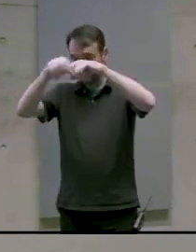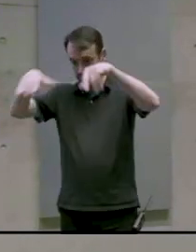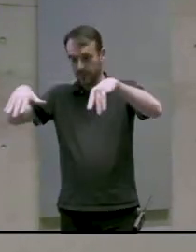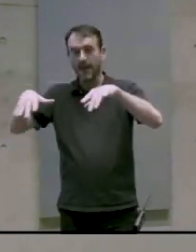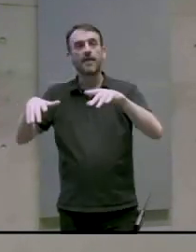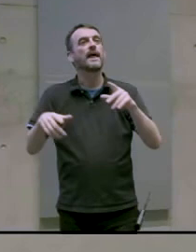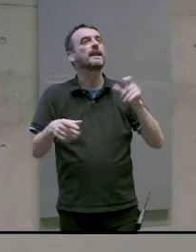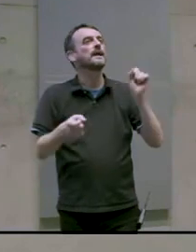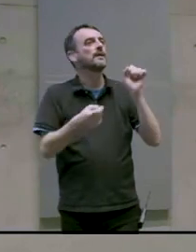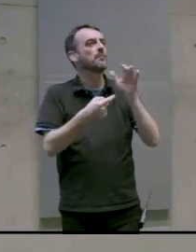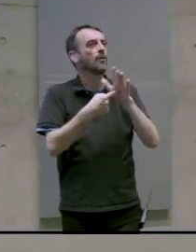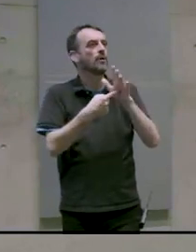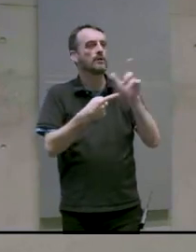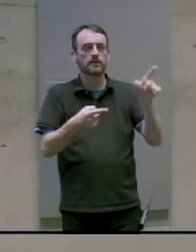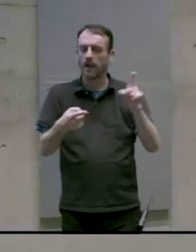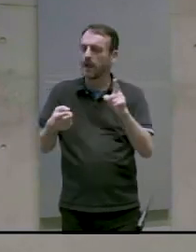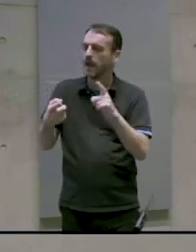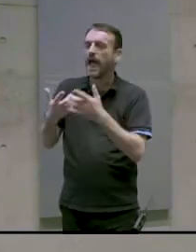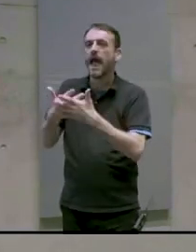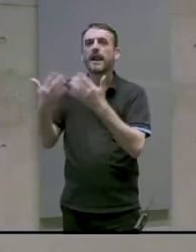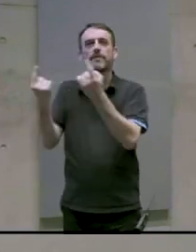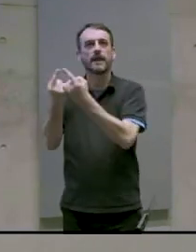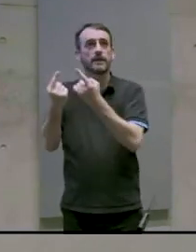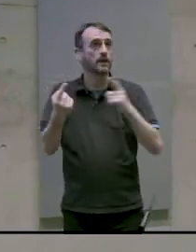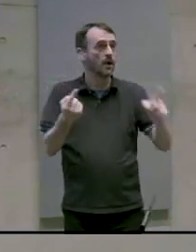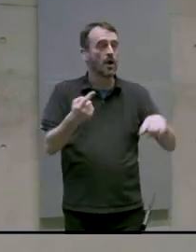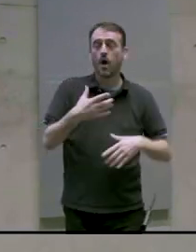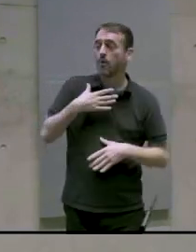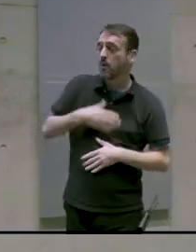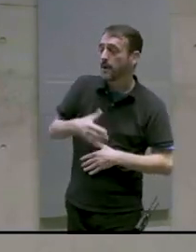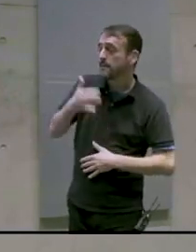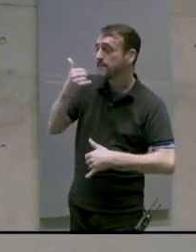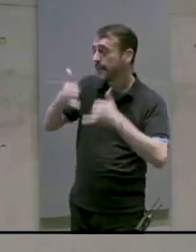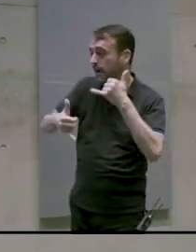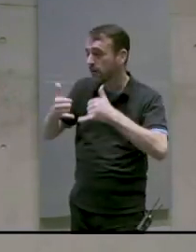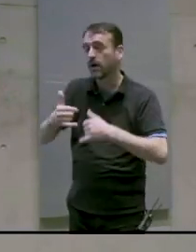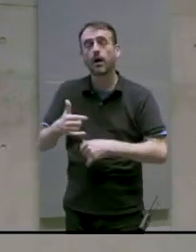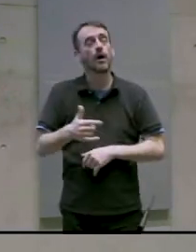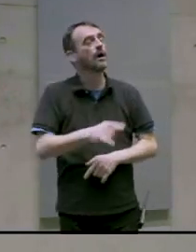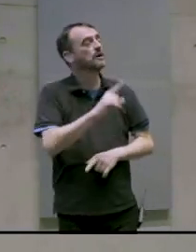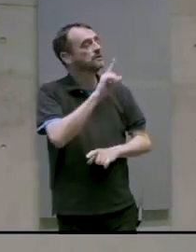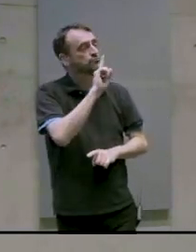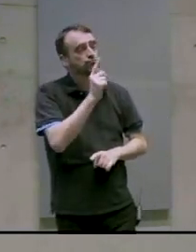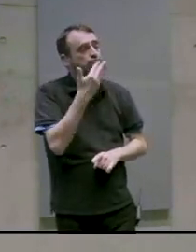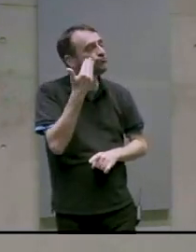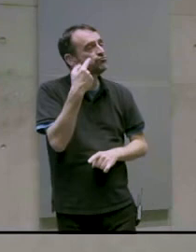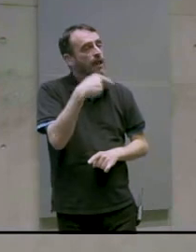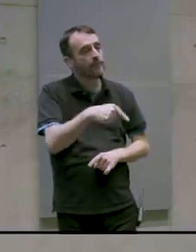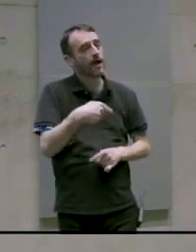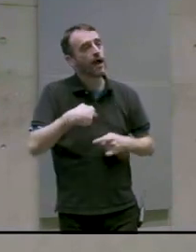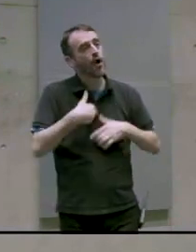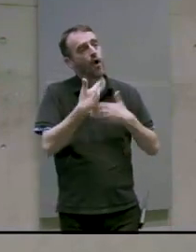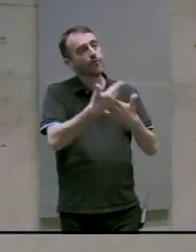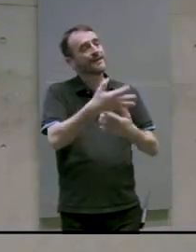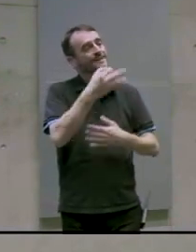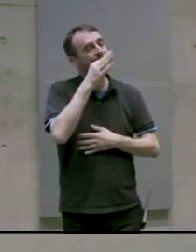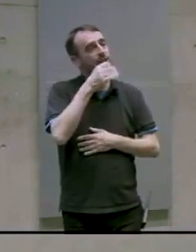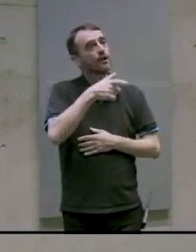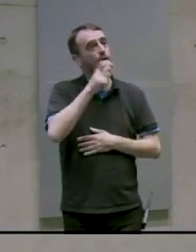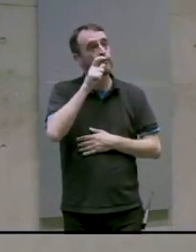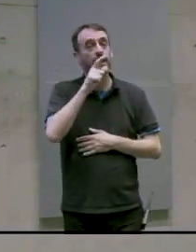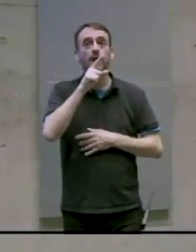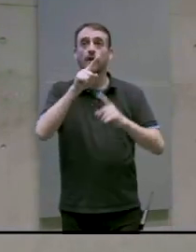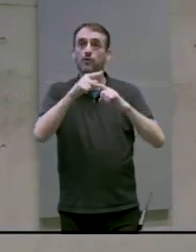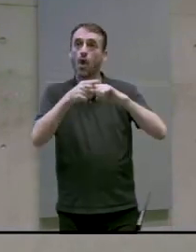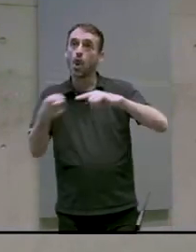anything. So you said something like, I wanted a milk, and she'll say, I'm sorry, we don't have that, but I can offer you tea and coffee. So it goes back around the loop and